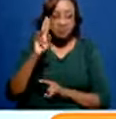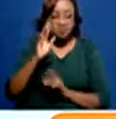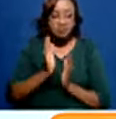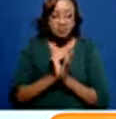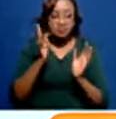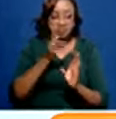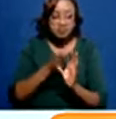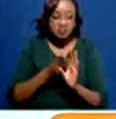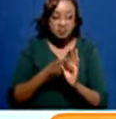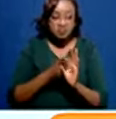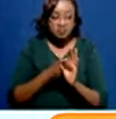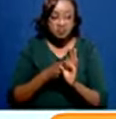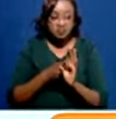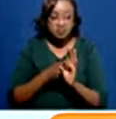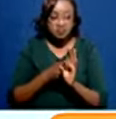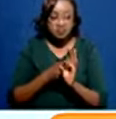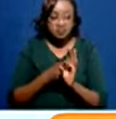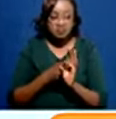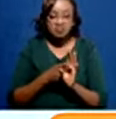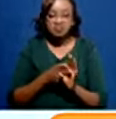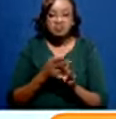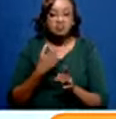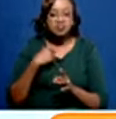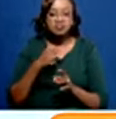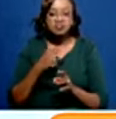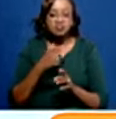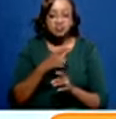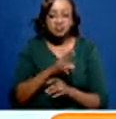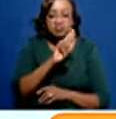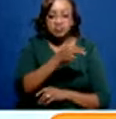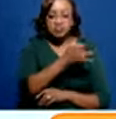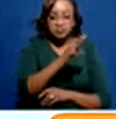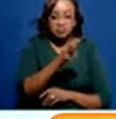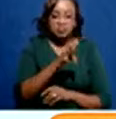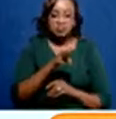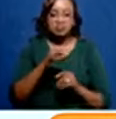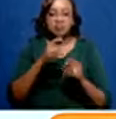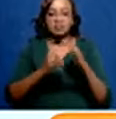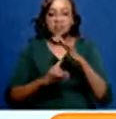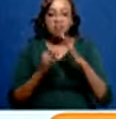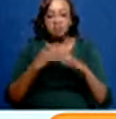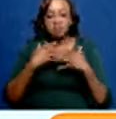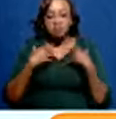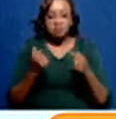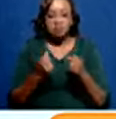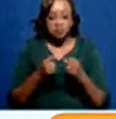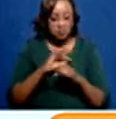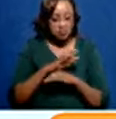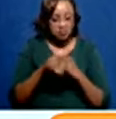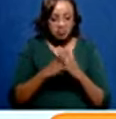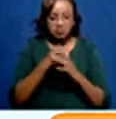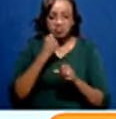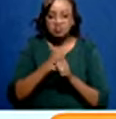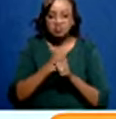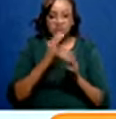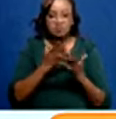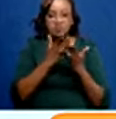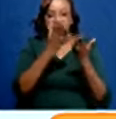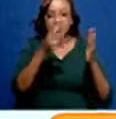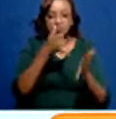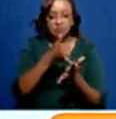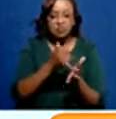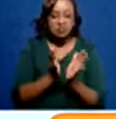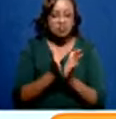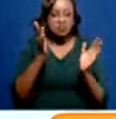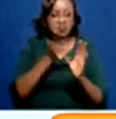within NHIF. So we're using the entire NHIF infrastructure and the Ministry of Health and Infrastructure countrywide are going to be involved in public participation. So it's not